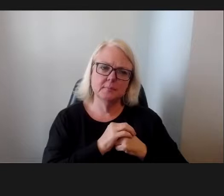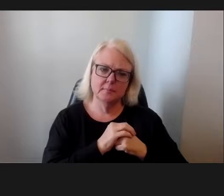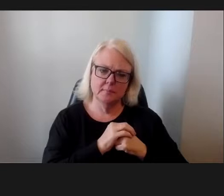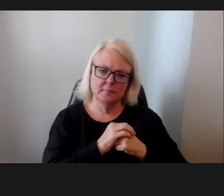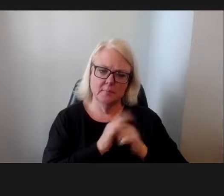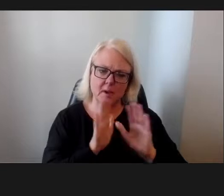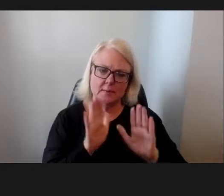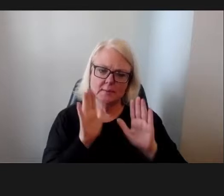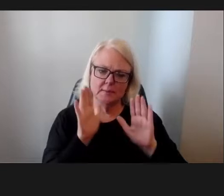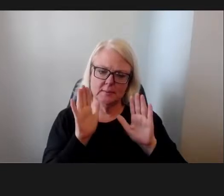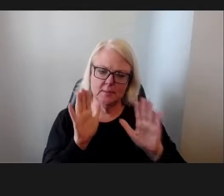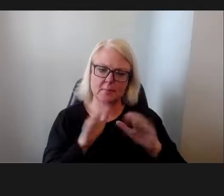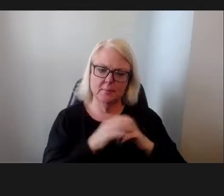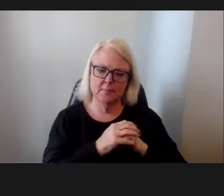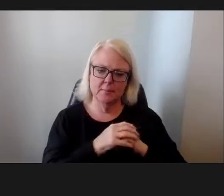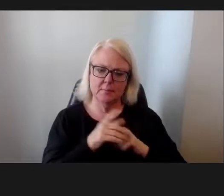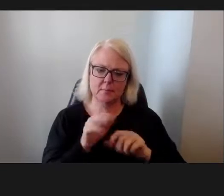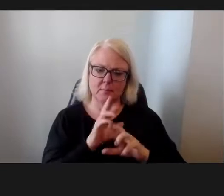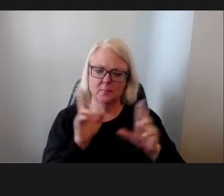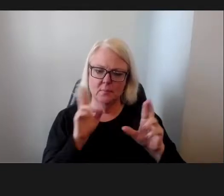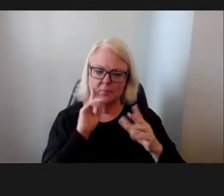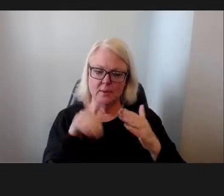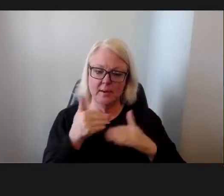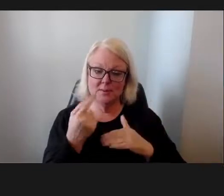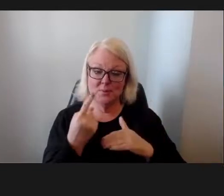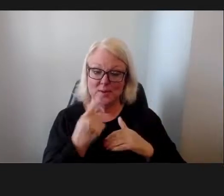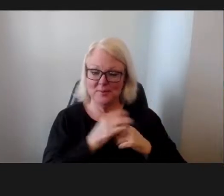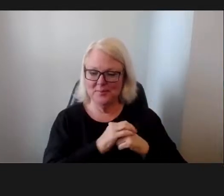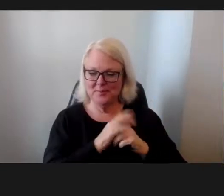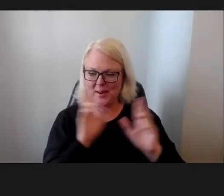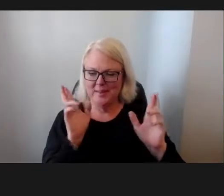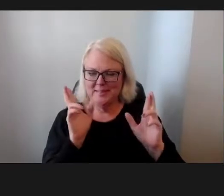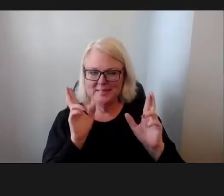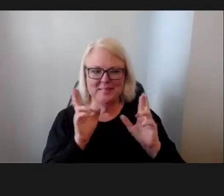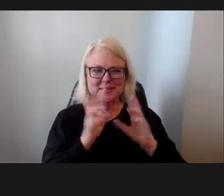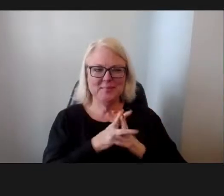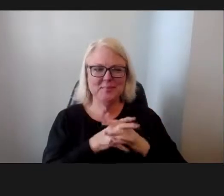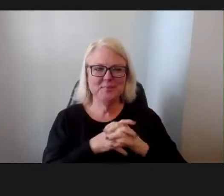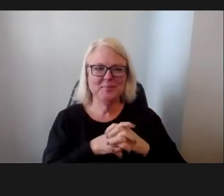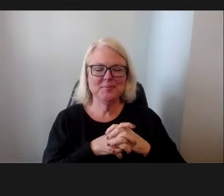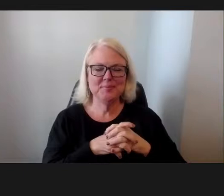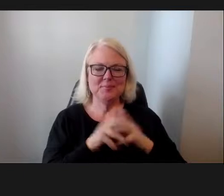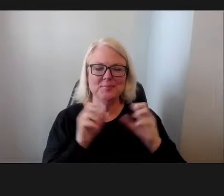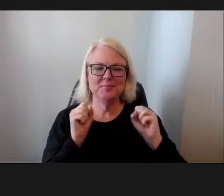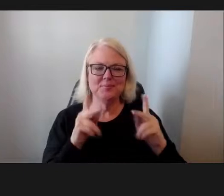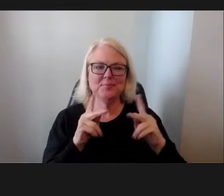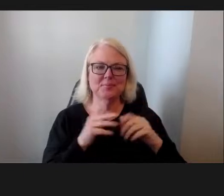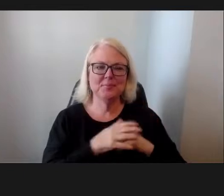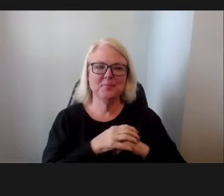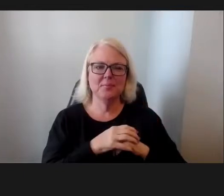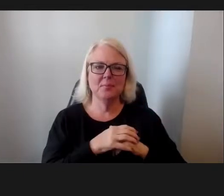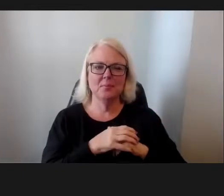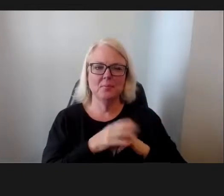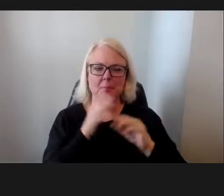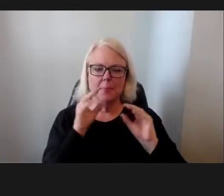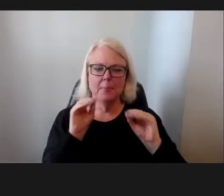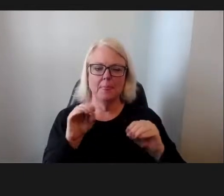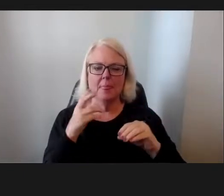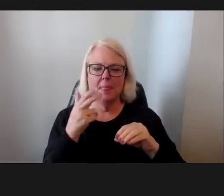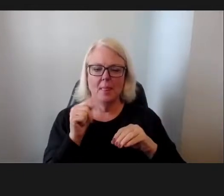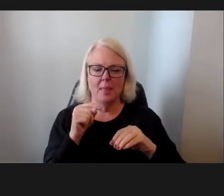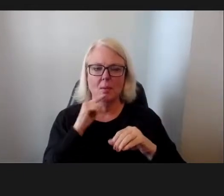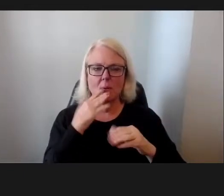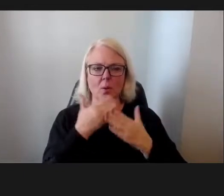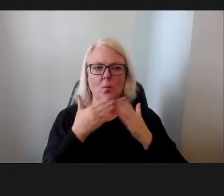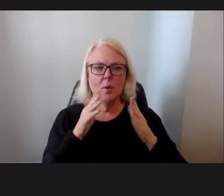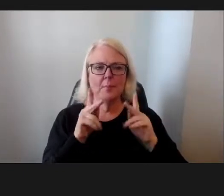Awesome. Are you ready for your next one? I'm ready. Okay. So I'm going to pop this in the chat as well. I think that's a good way for